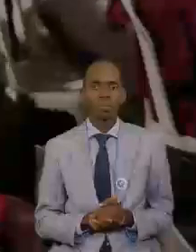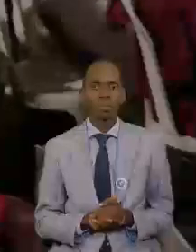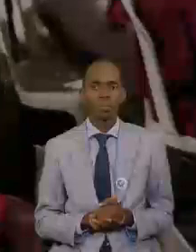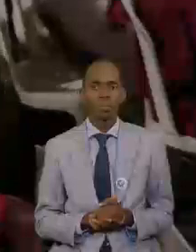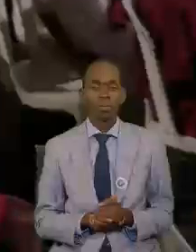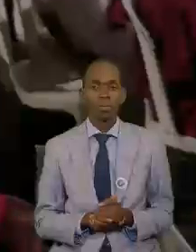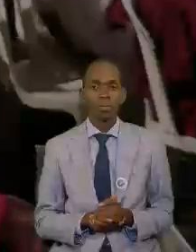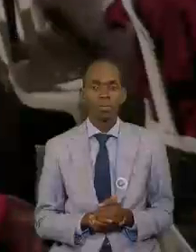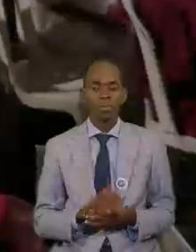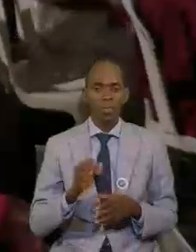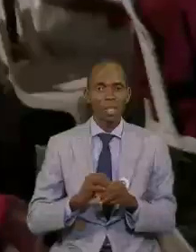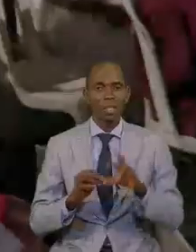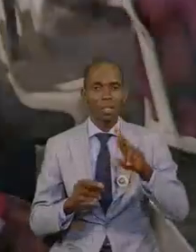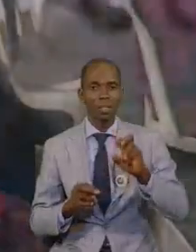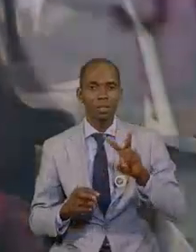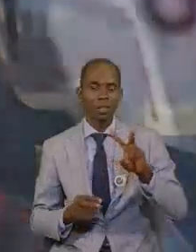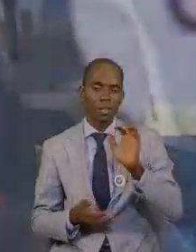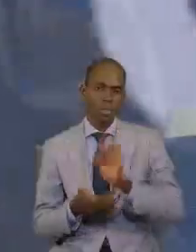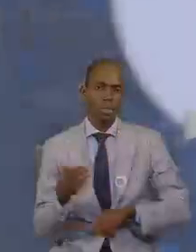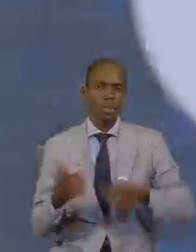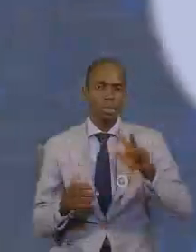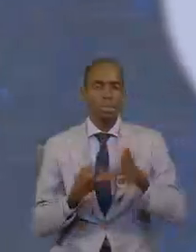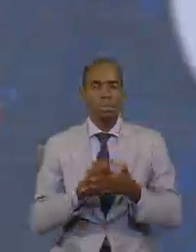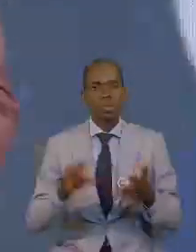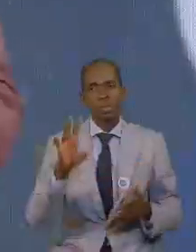Revelation chapter 3, I'm reading from verse 7.